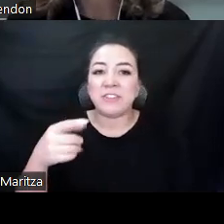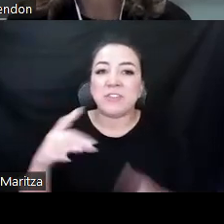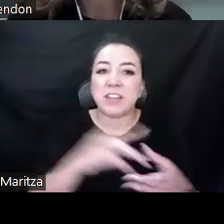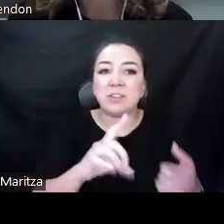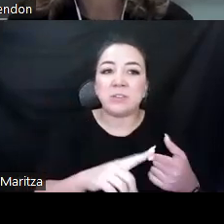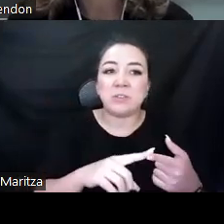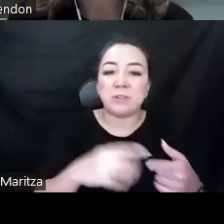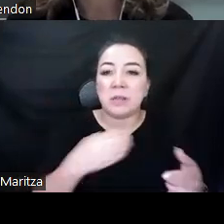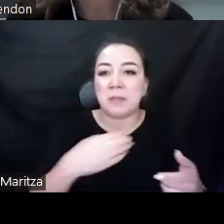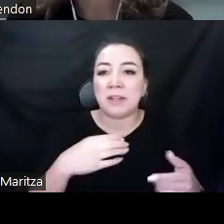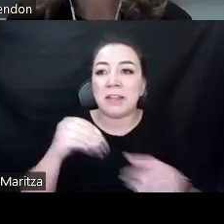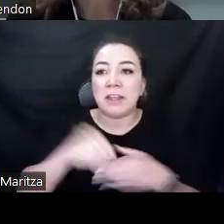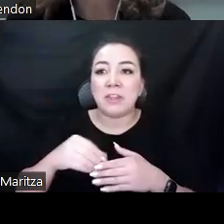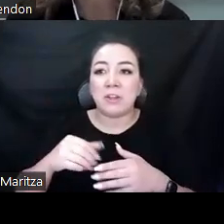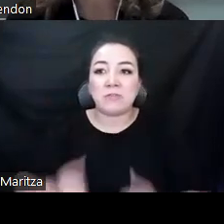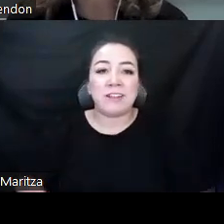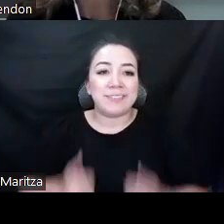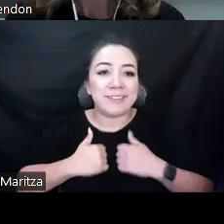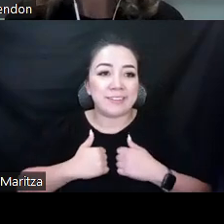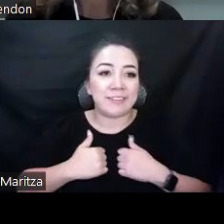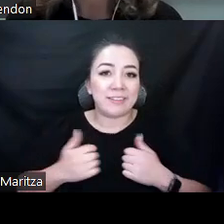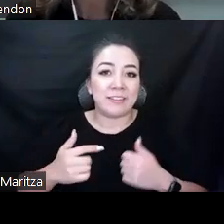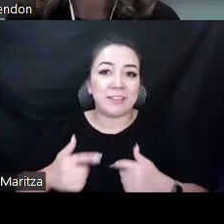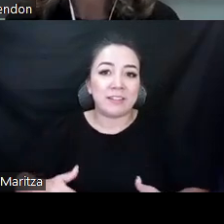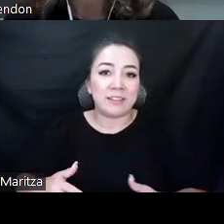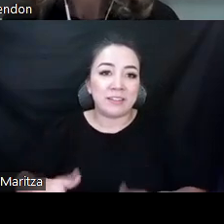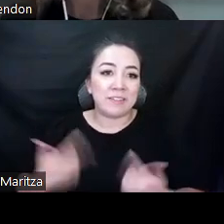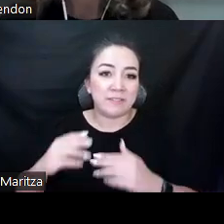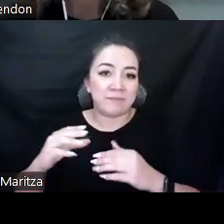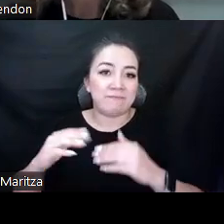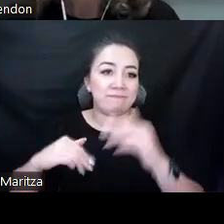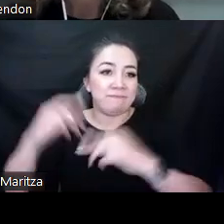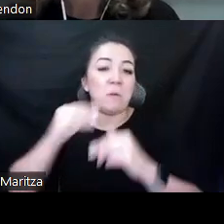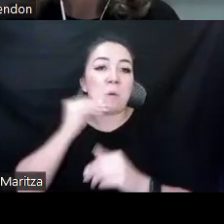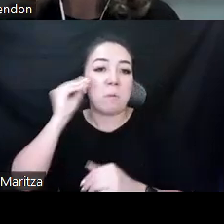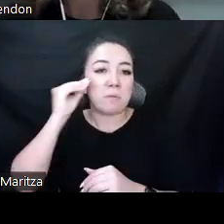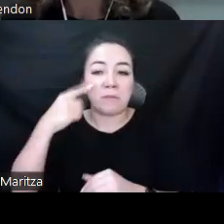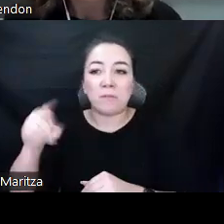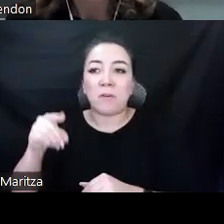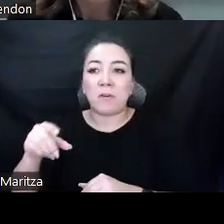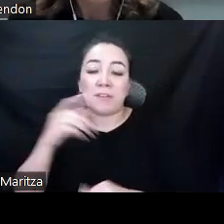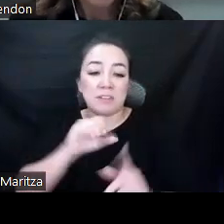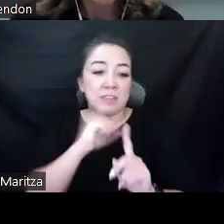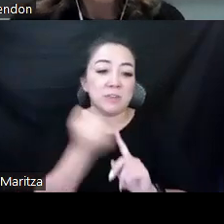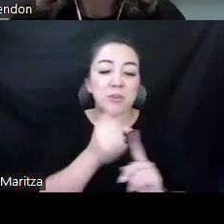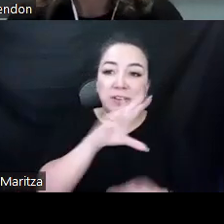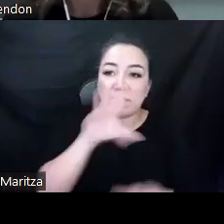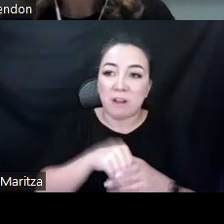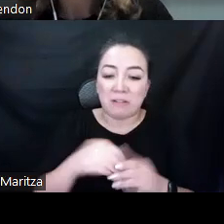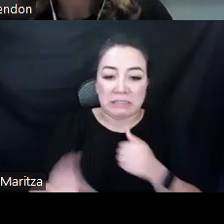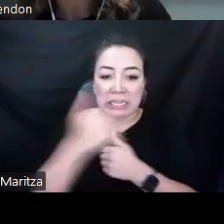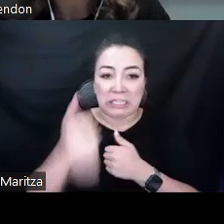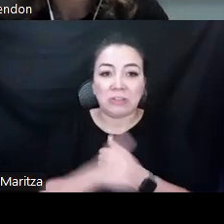in these residential care facilities for the elderly. So ensuring that if a situation really involves danger, that there's